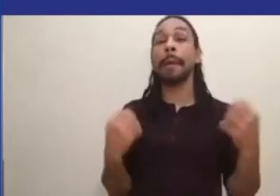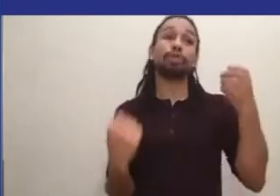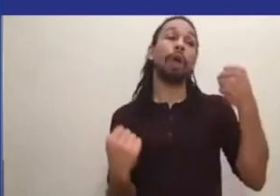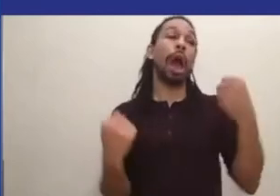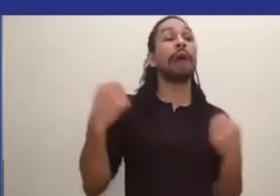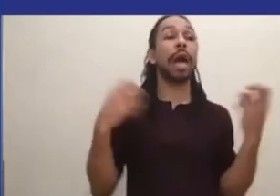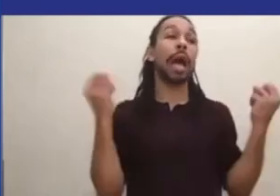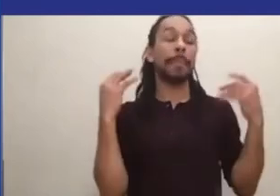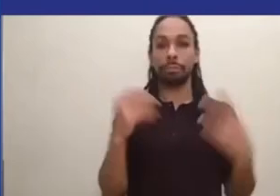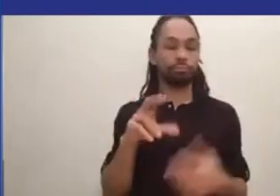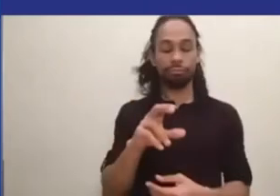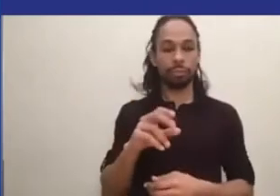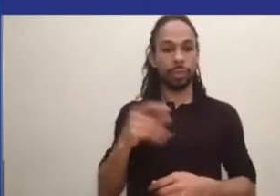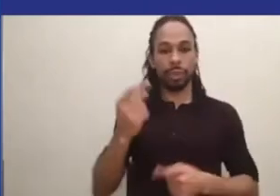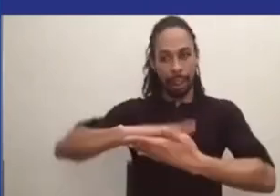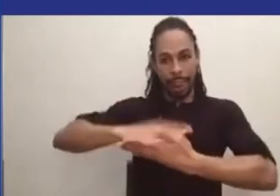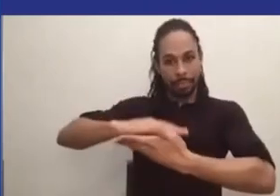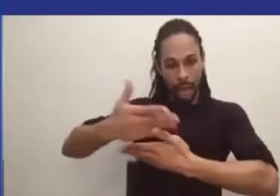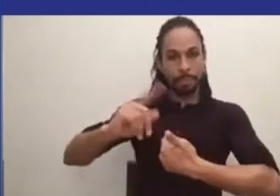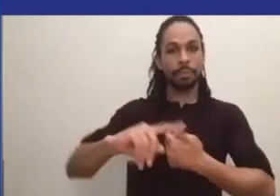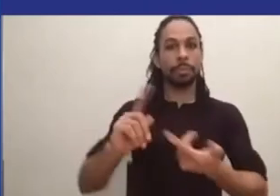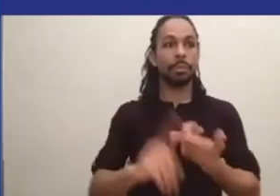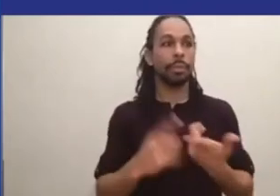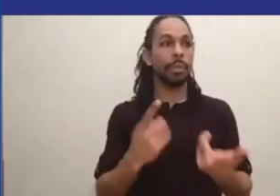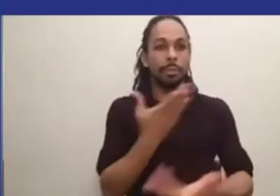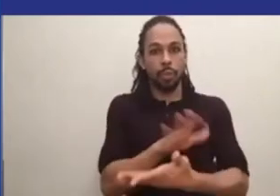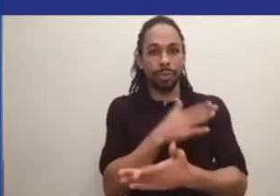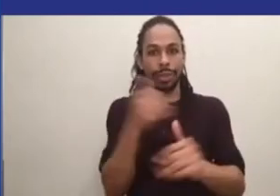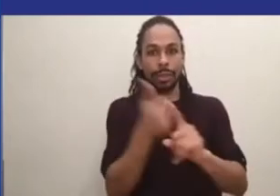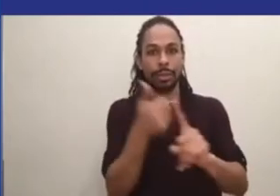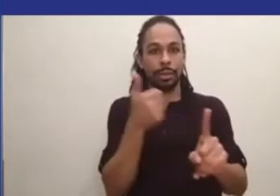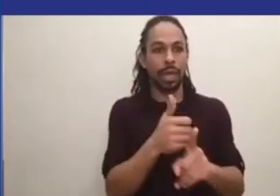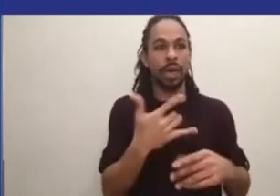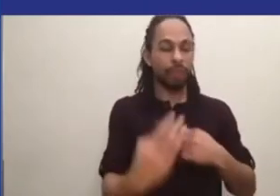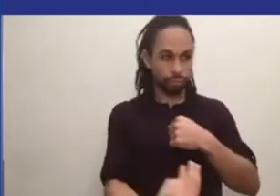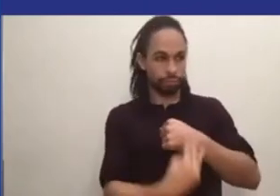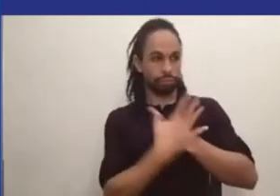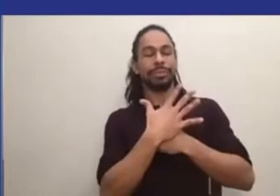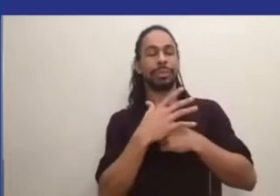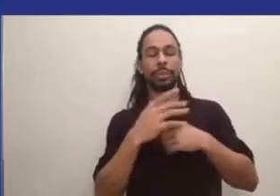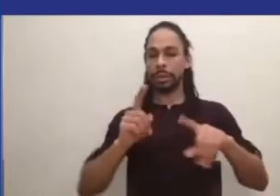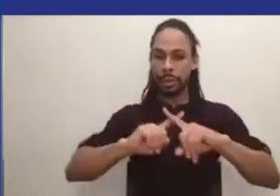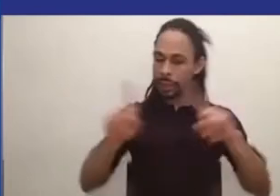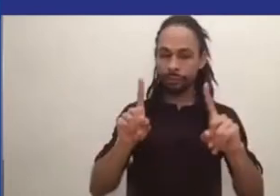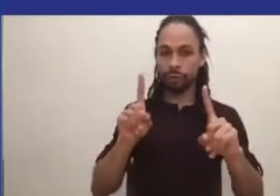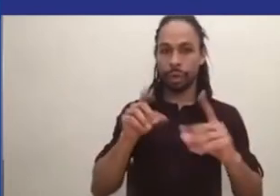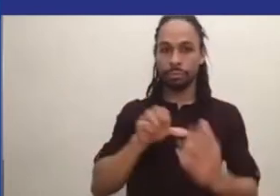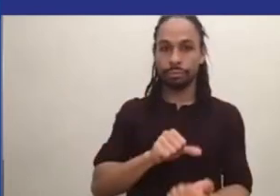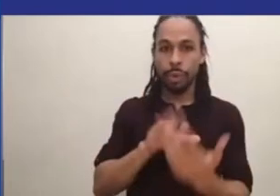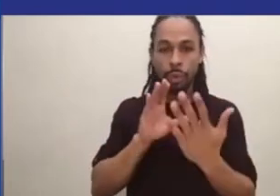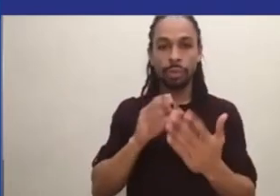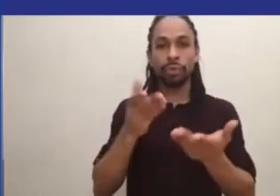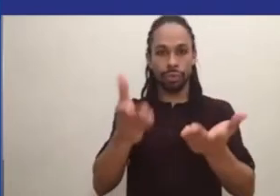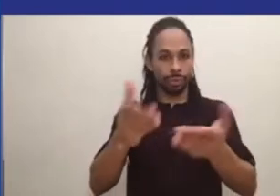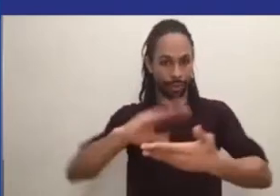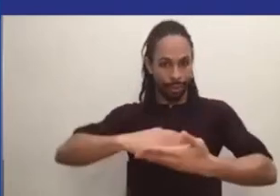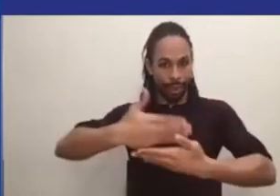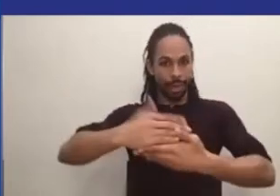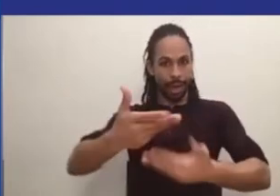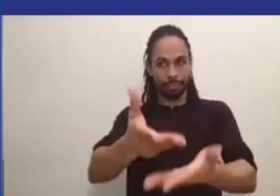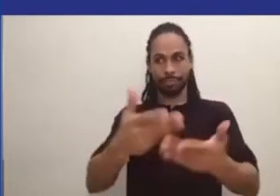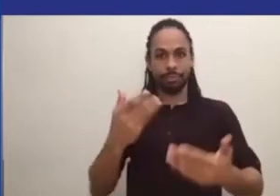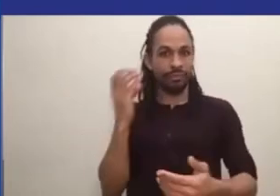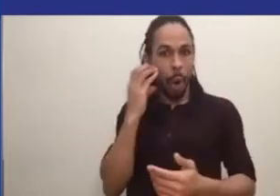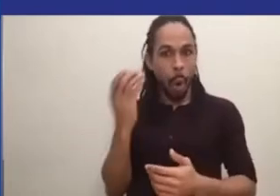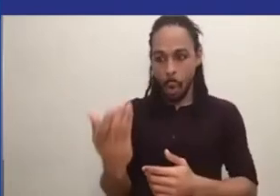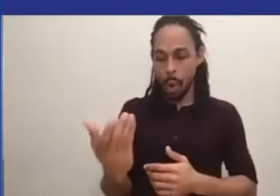We're seeing it, you know, we're experiencing it, you know, and it's happening every second. You know, right here on these things that we can't